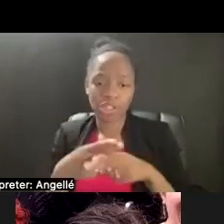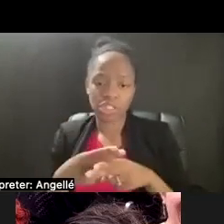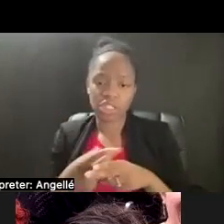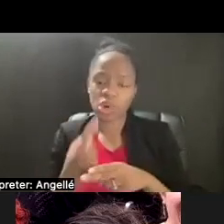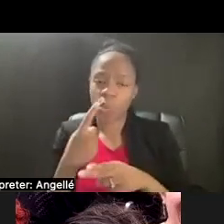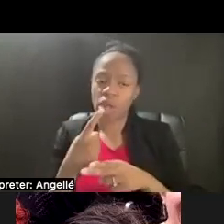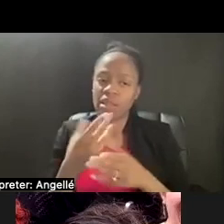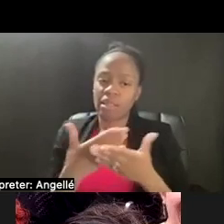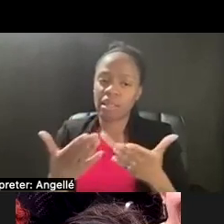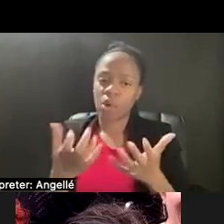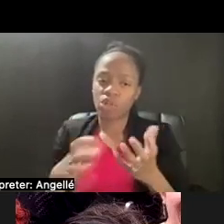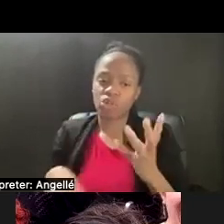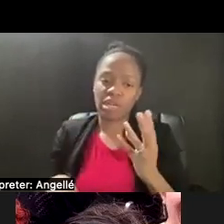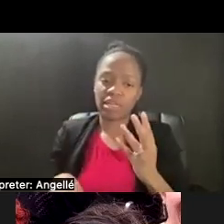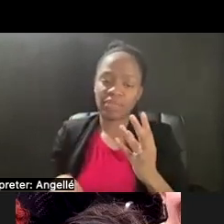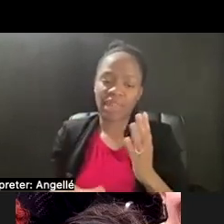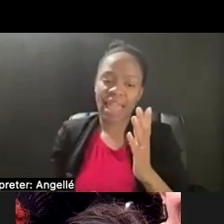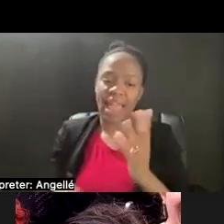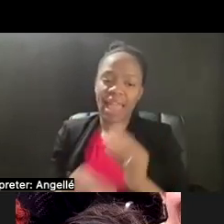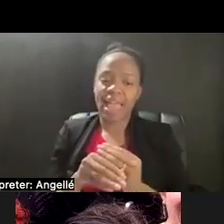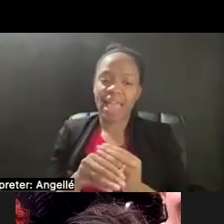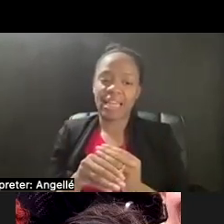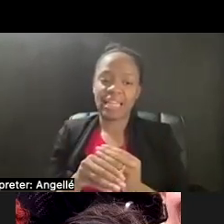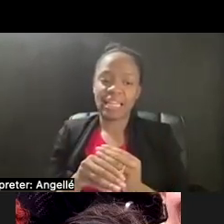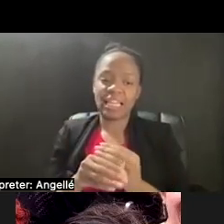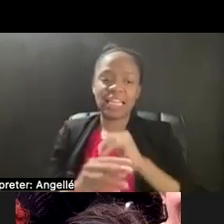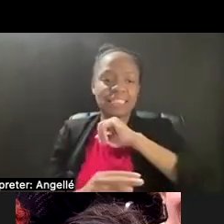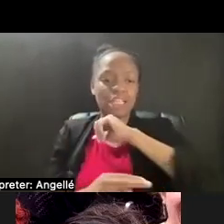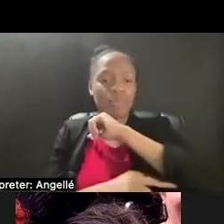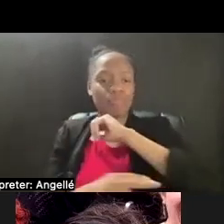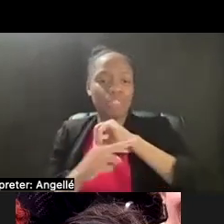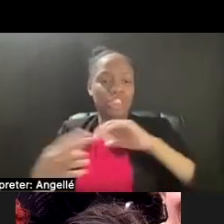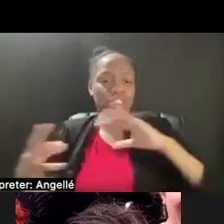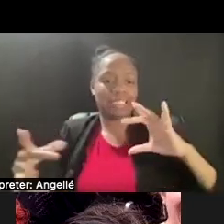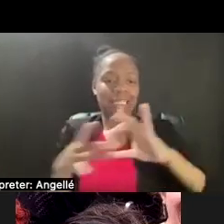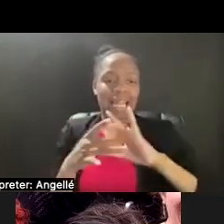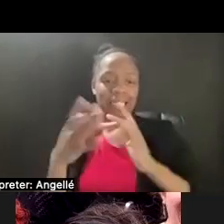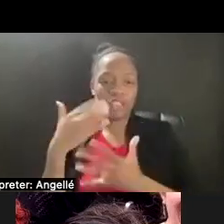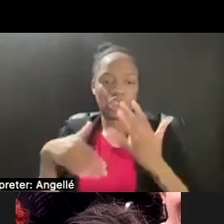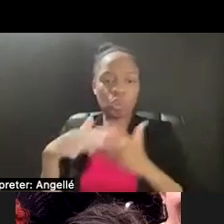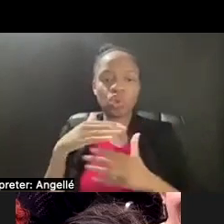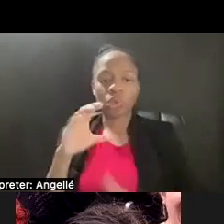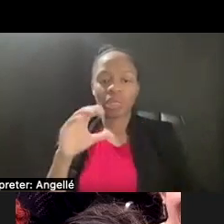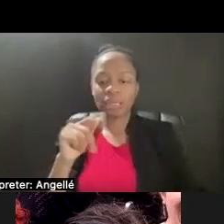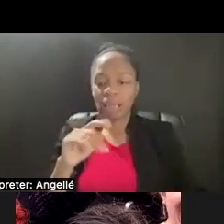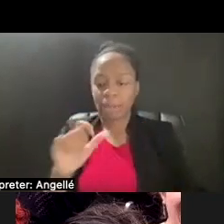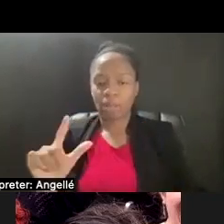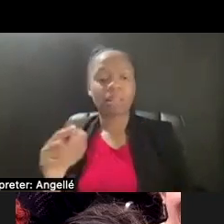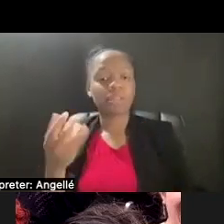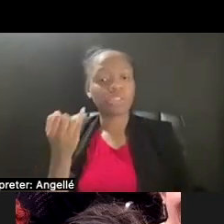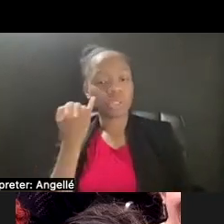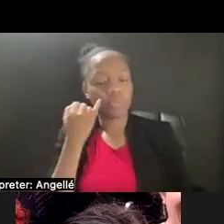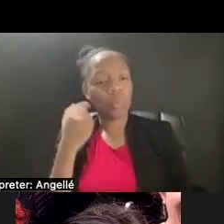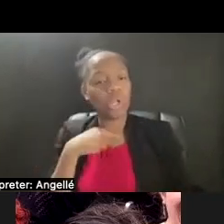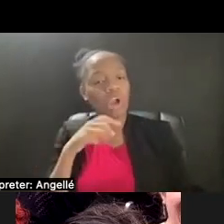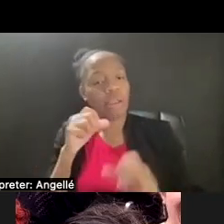that is bridging social capital. I think when we are able to get to know one